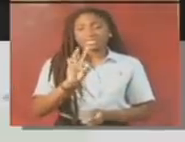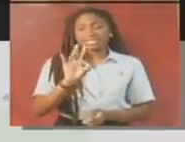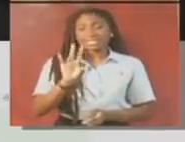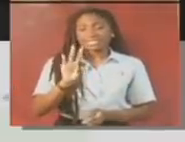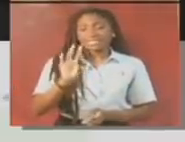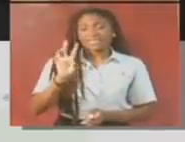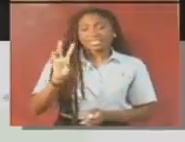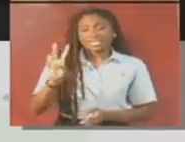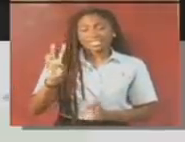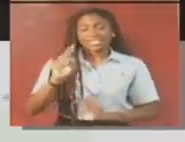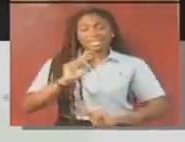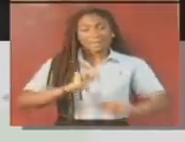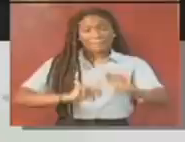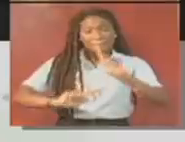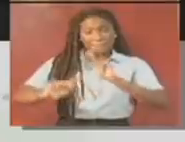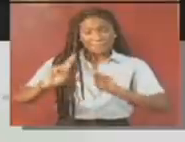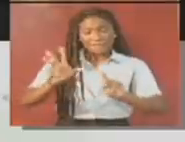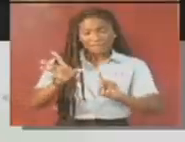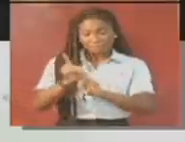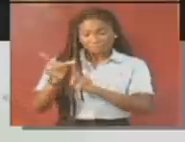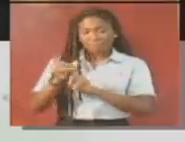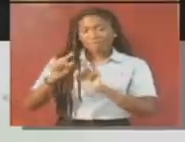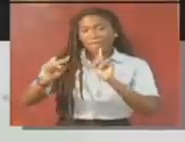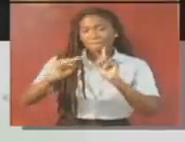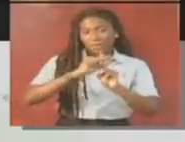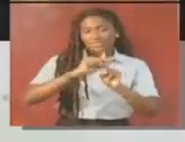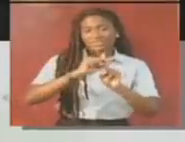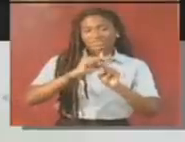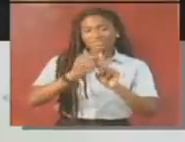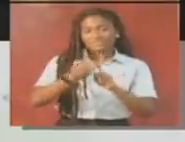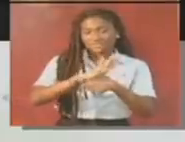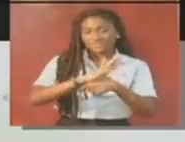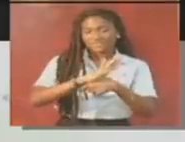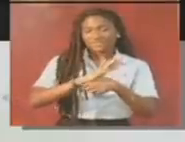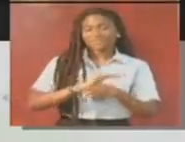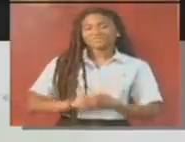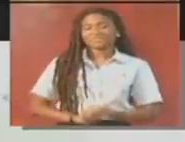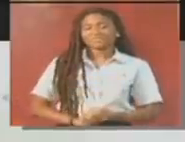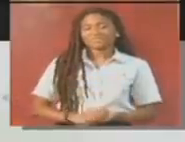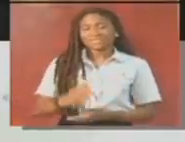9,676 persons would have tested positive, and there would be